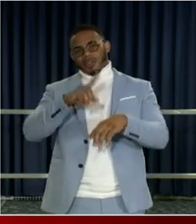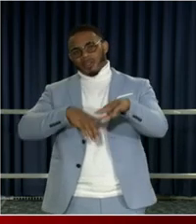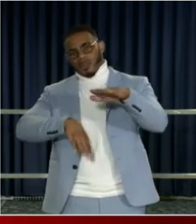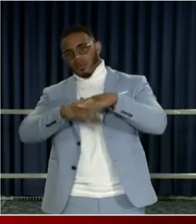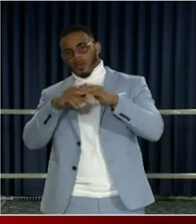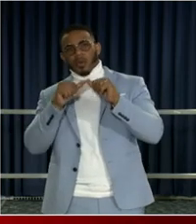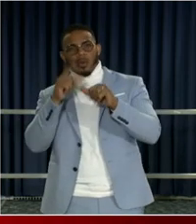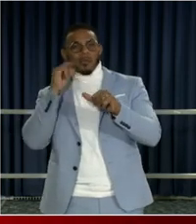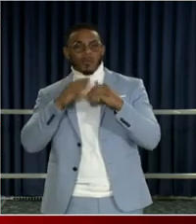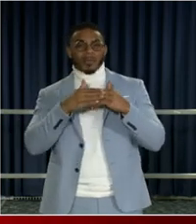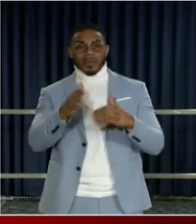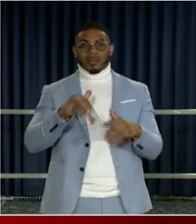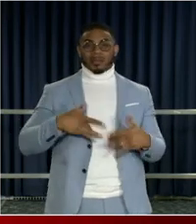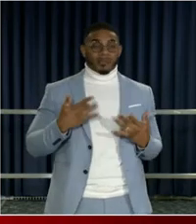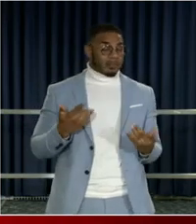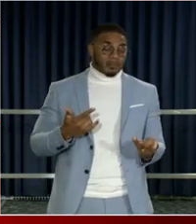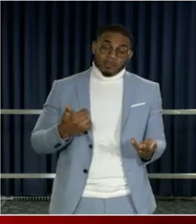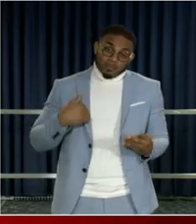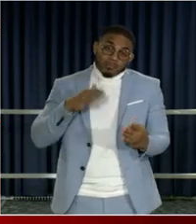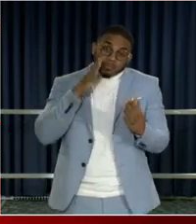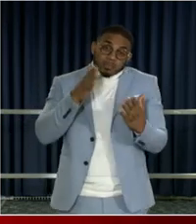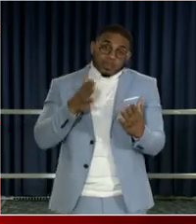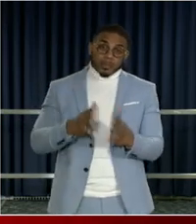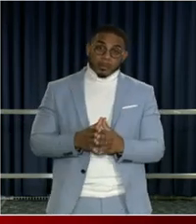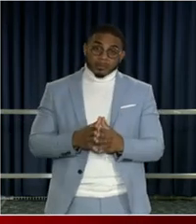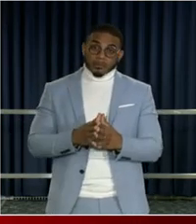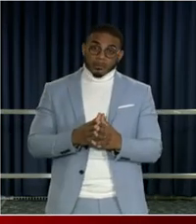of the event, we will